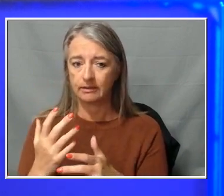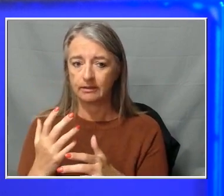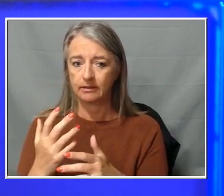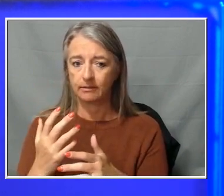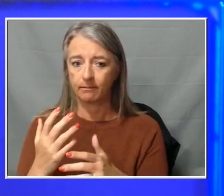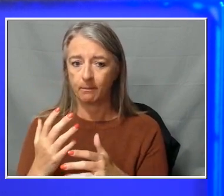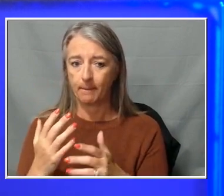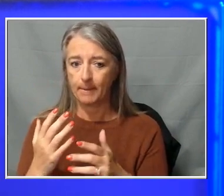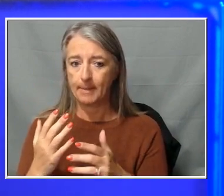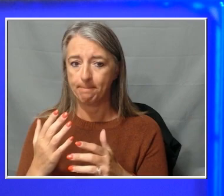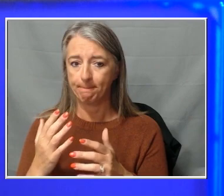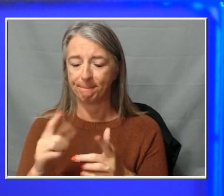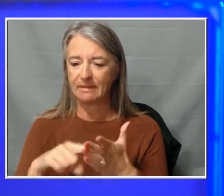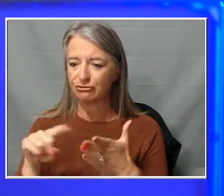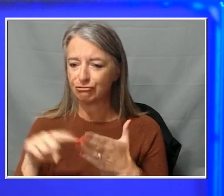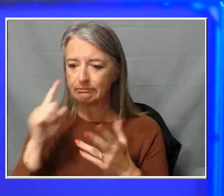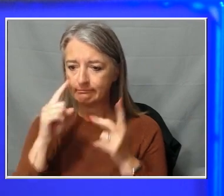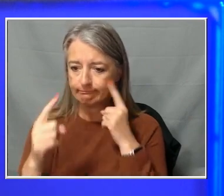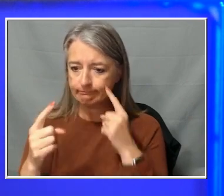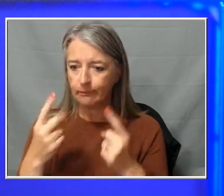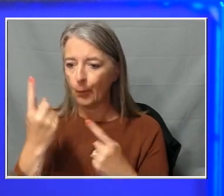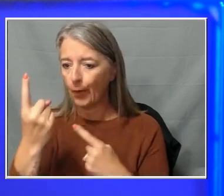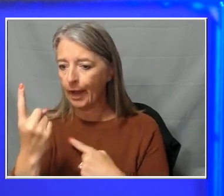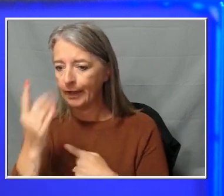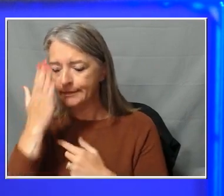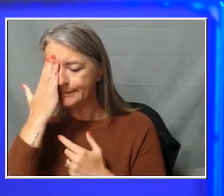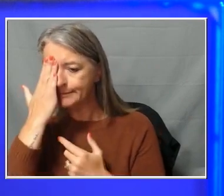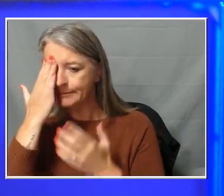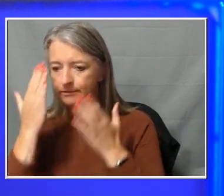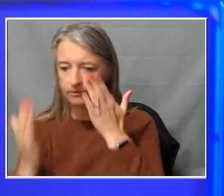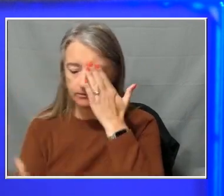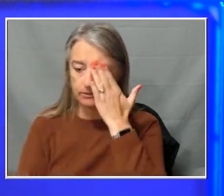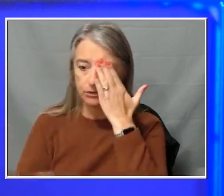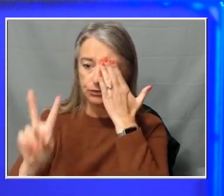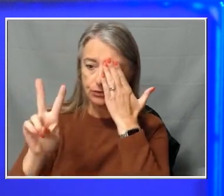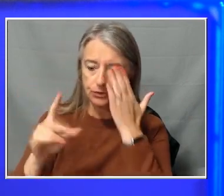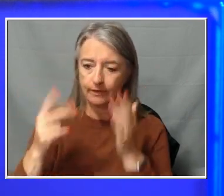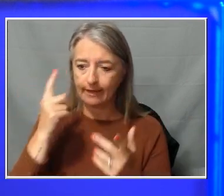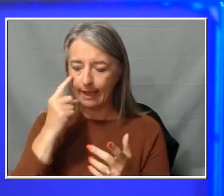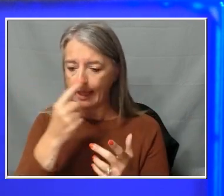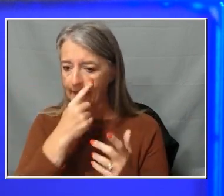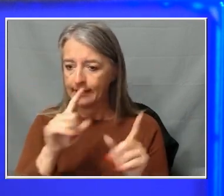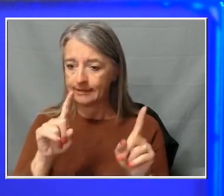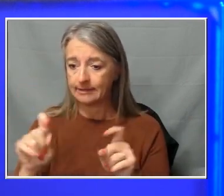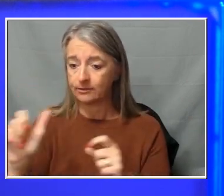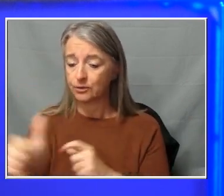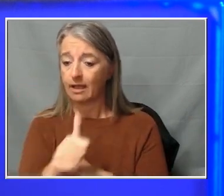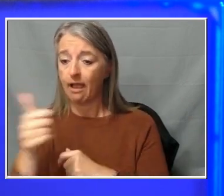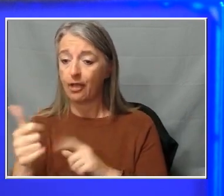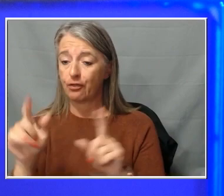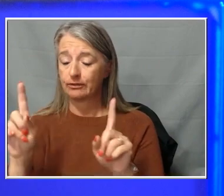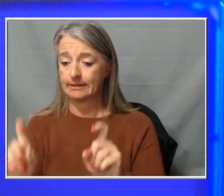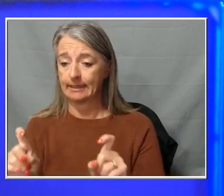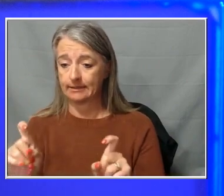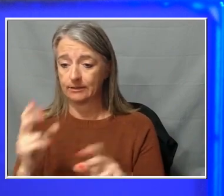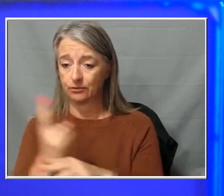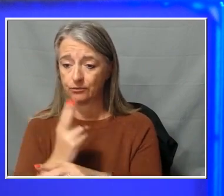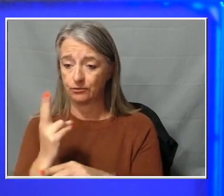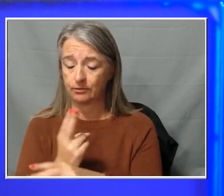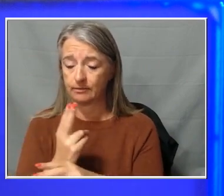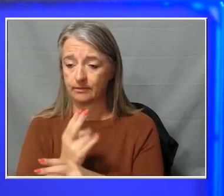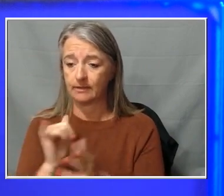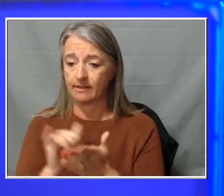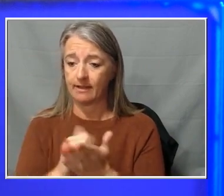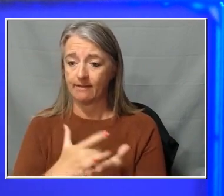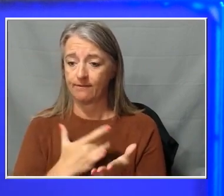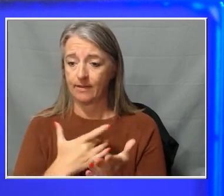1 or 2, which, the eye test. He ran other tests, and that felt